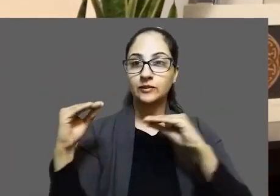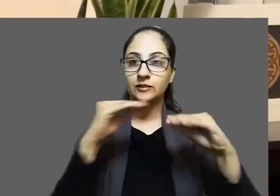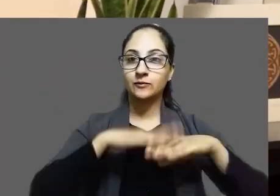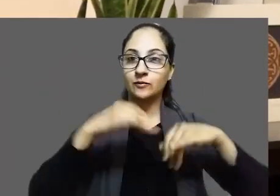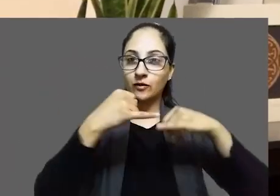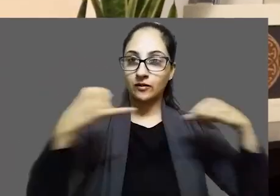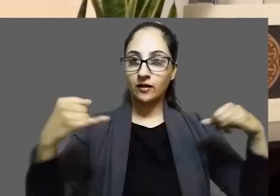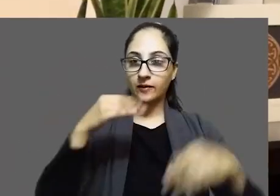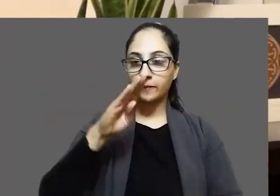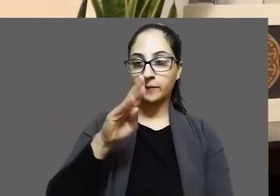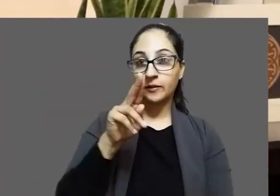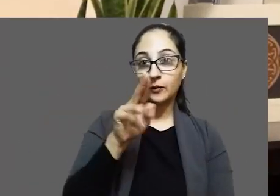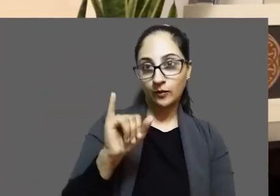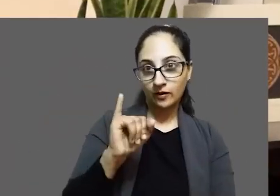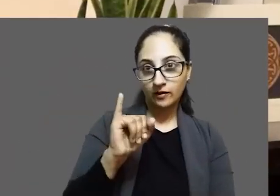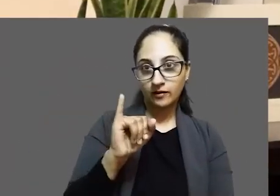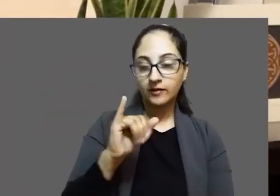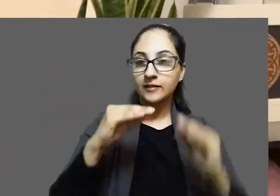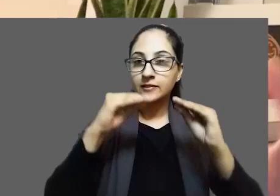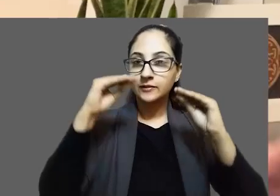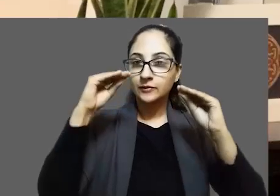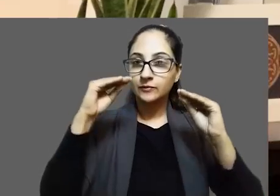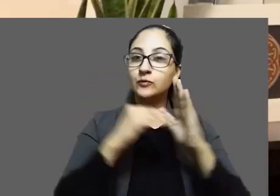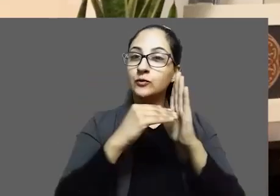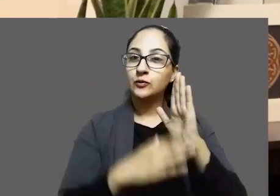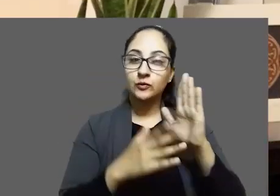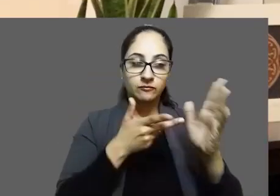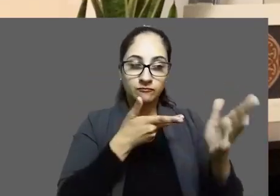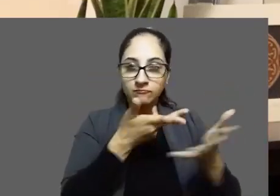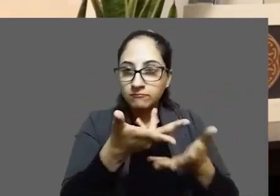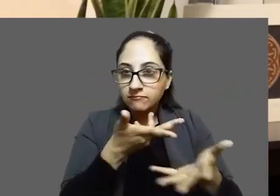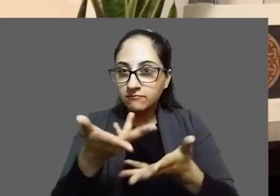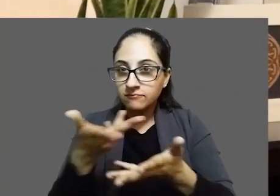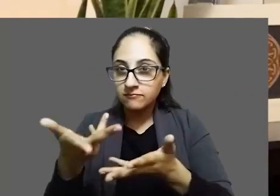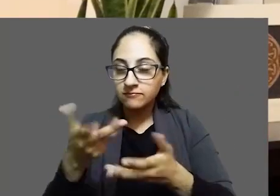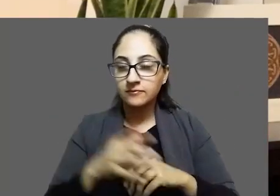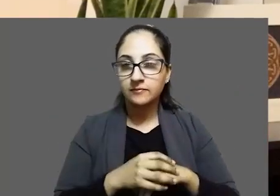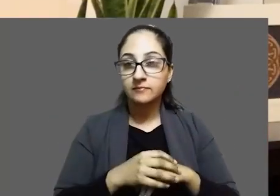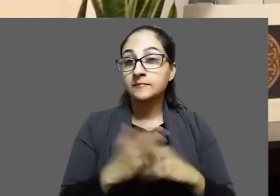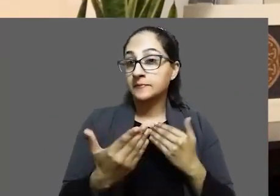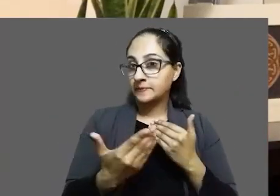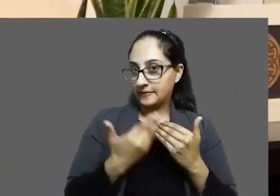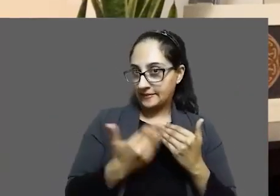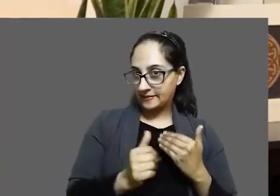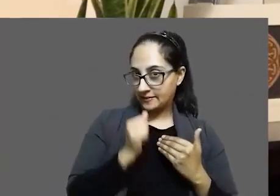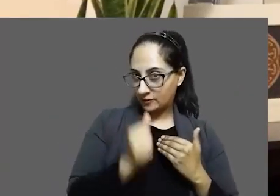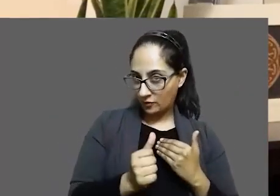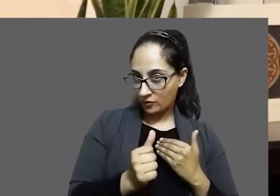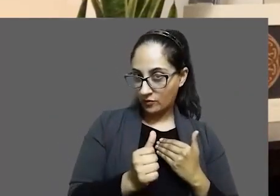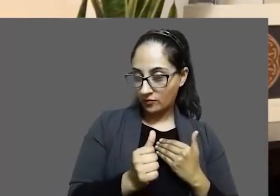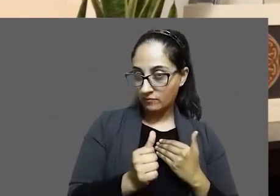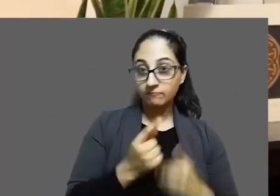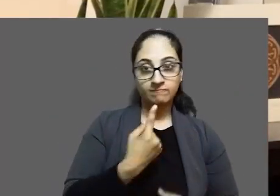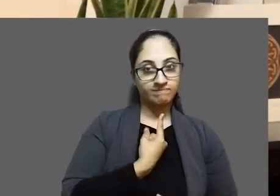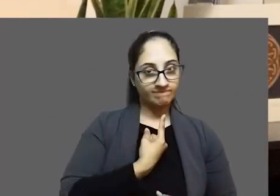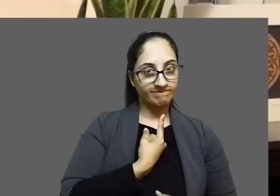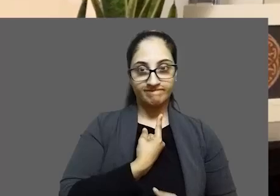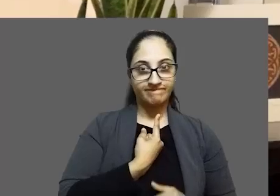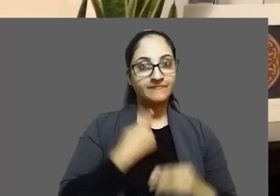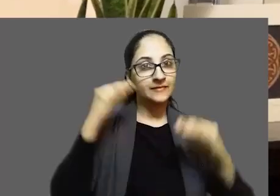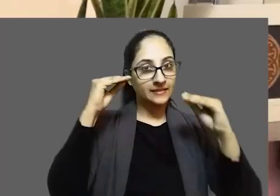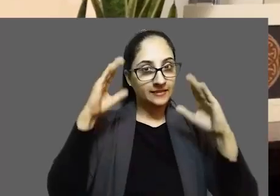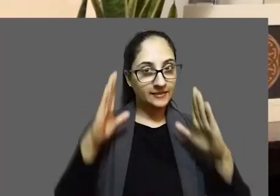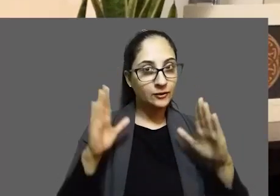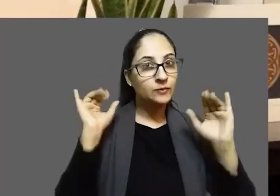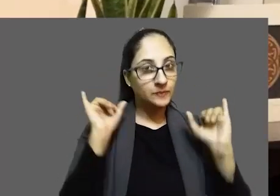continue interacting with my students. Of course, this has come with its own set of challenges, and I know that teachers